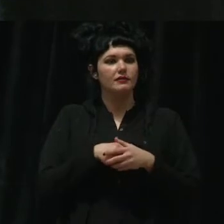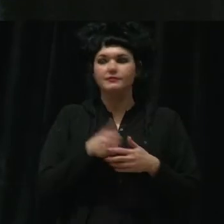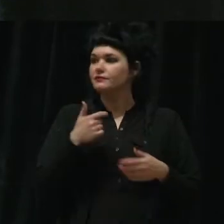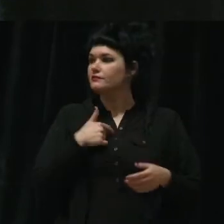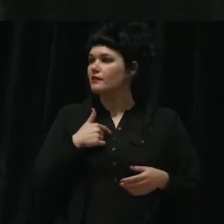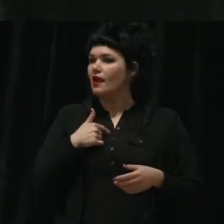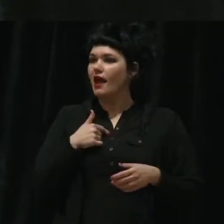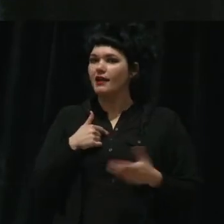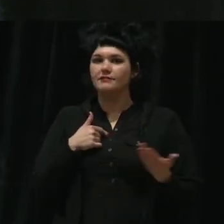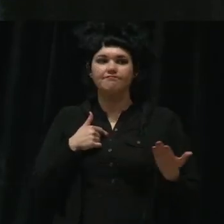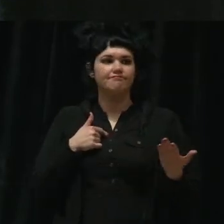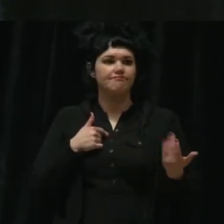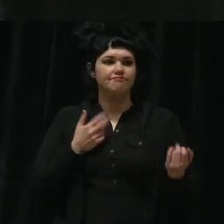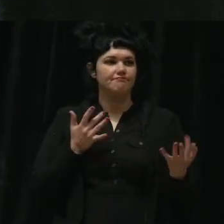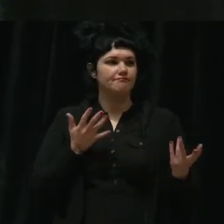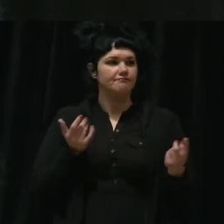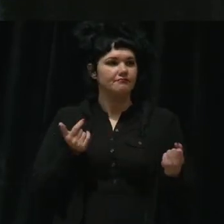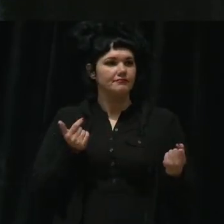out and